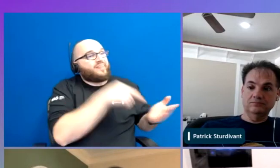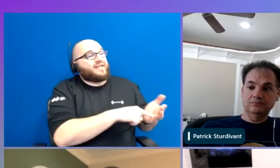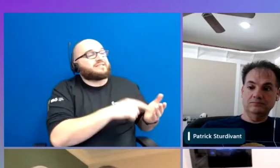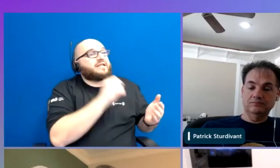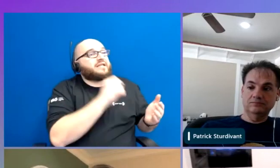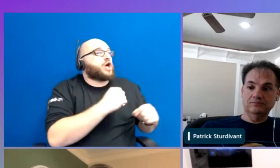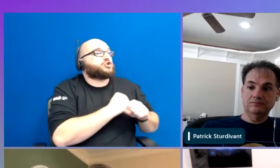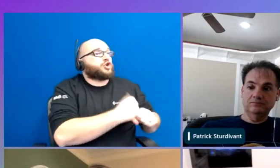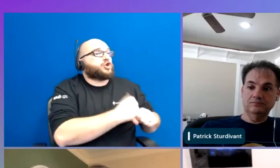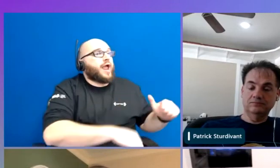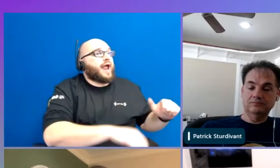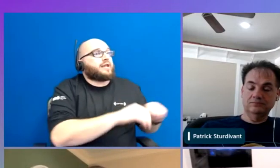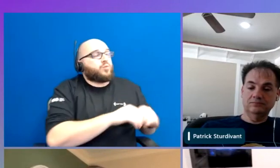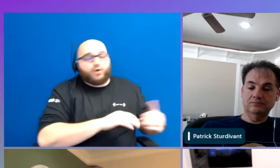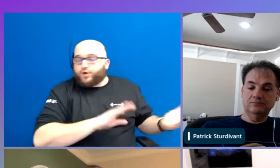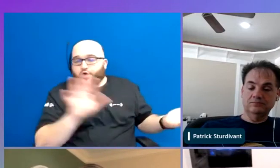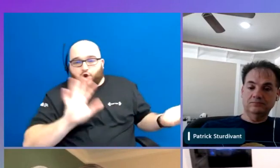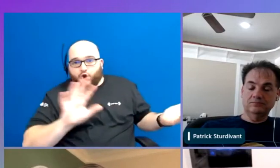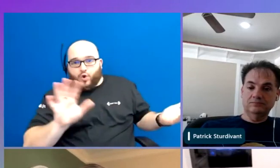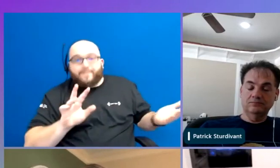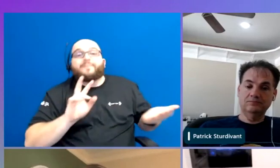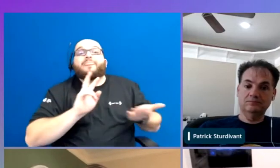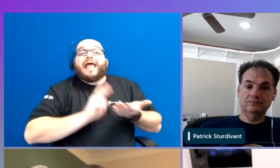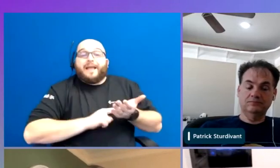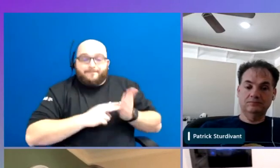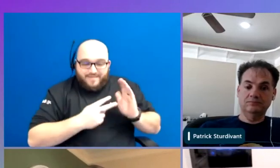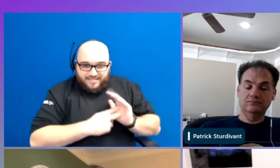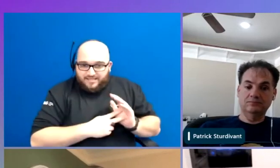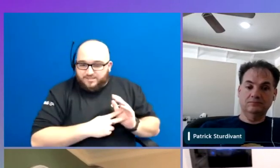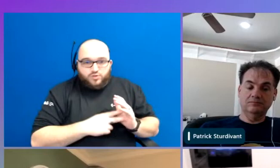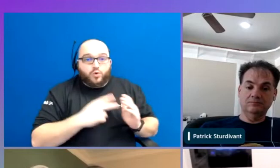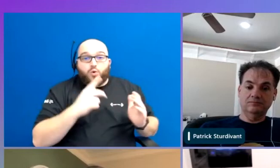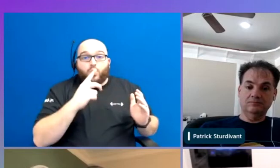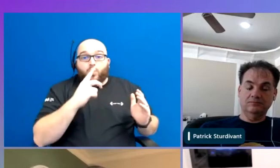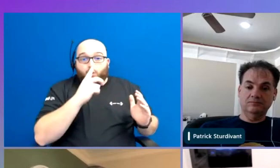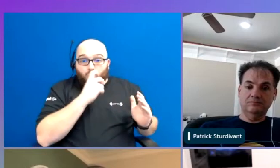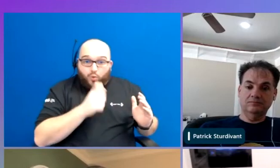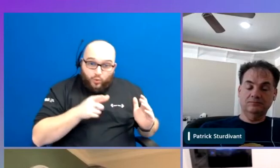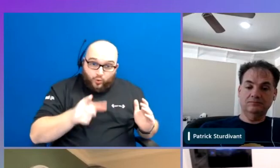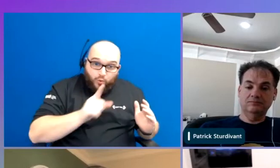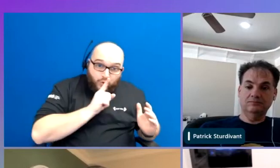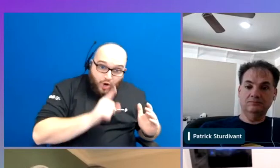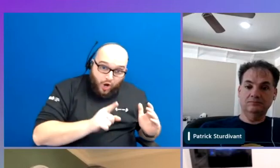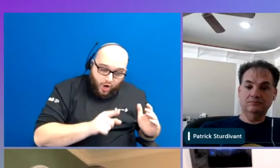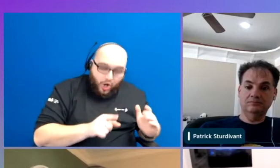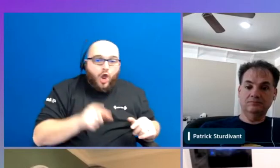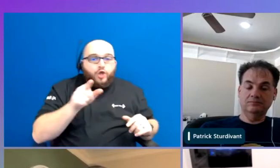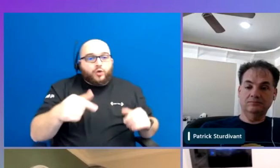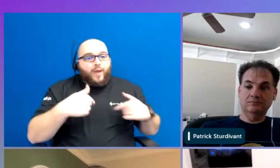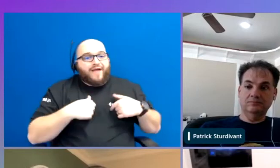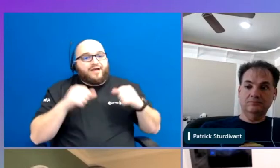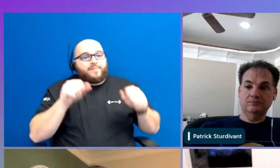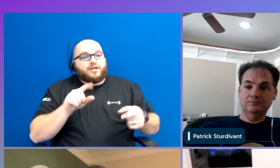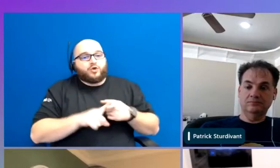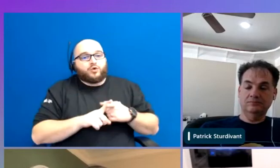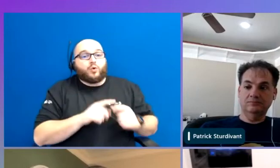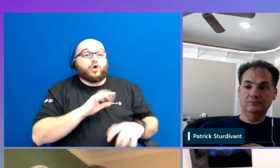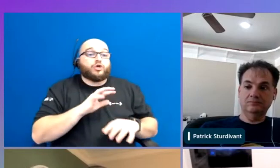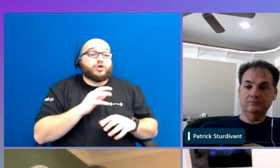making sure that whoever you are, you can access things in a secure way.